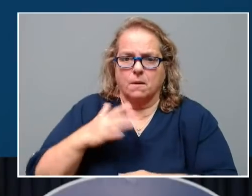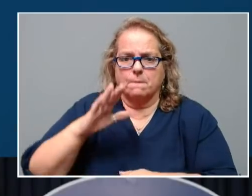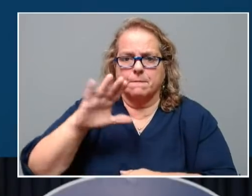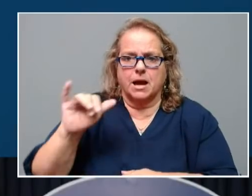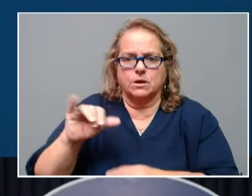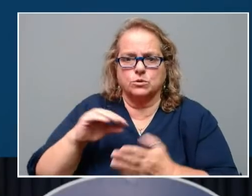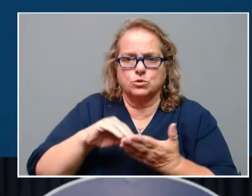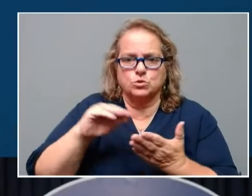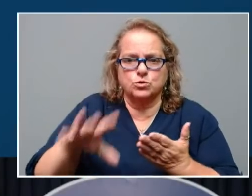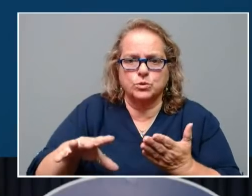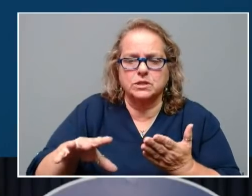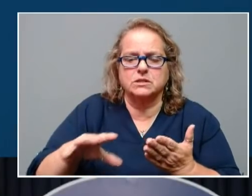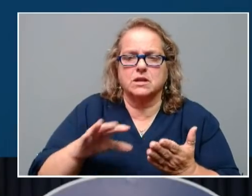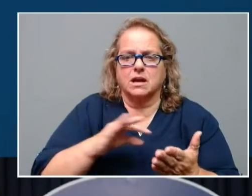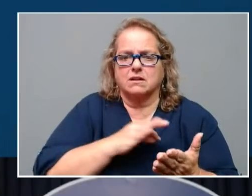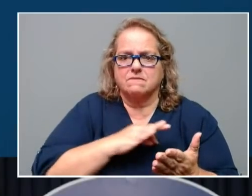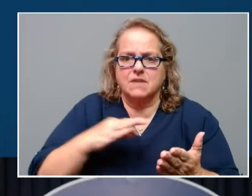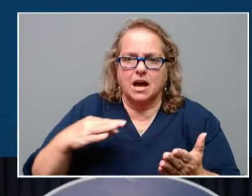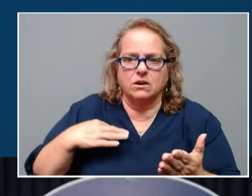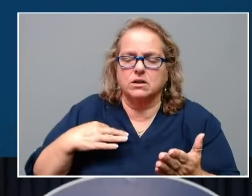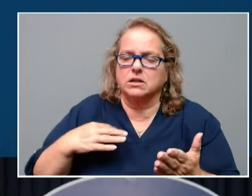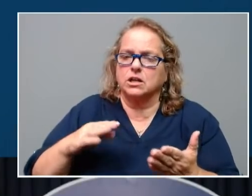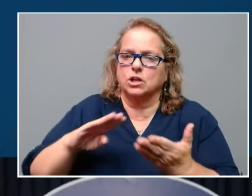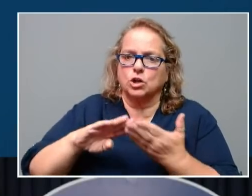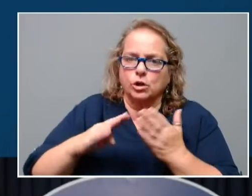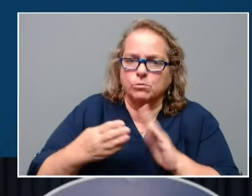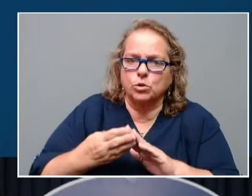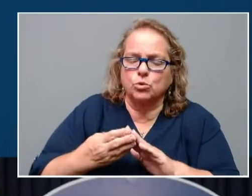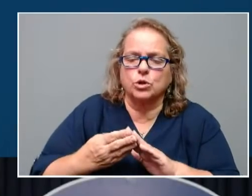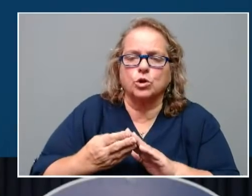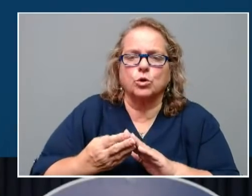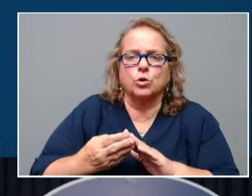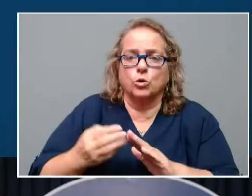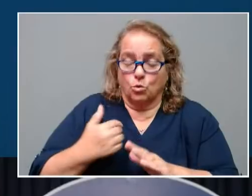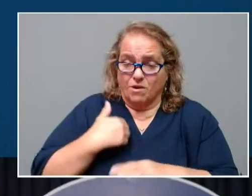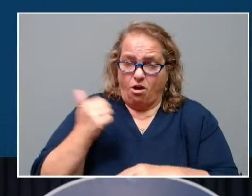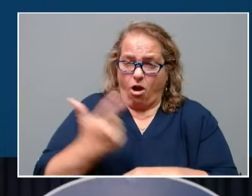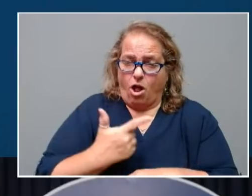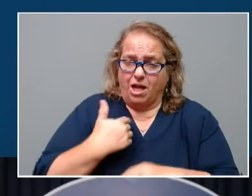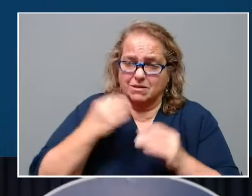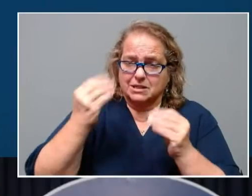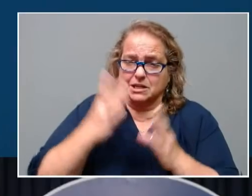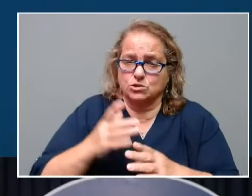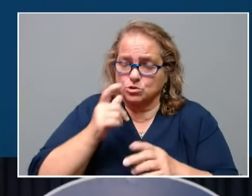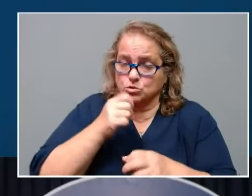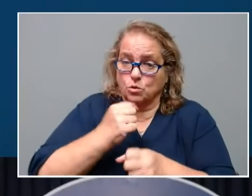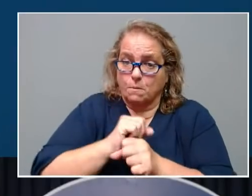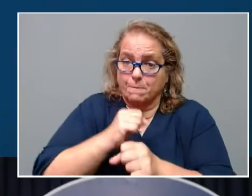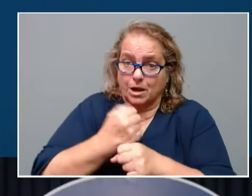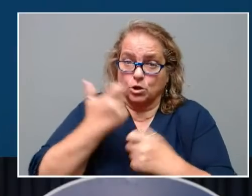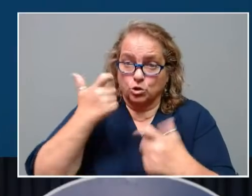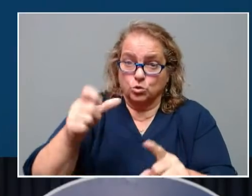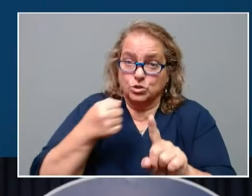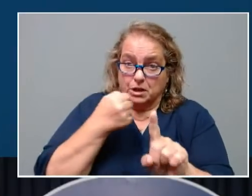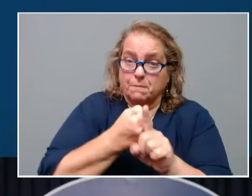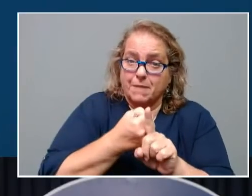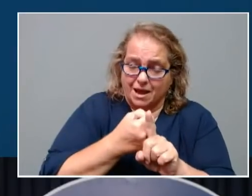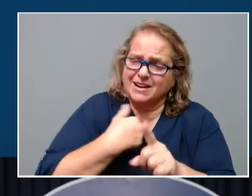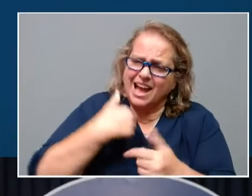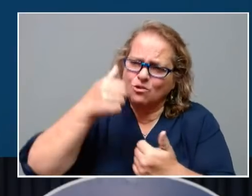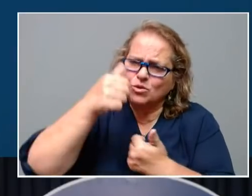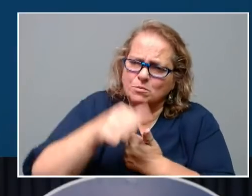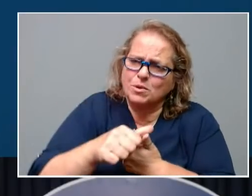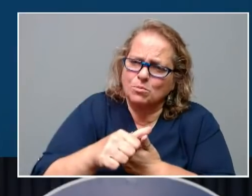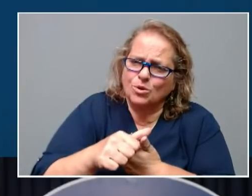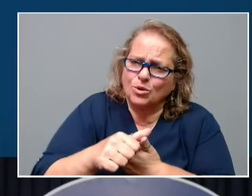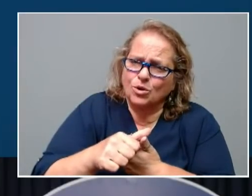community all alike. We've all had teachers that have made a huge impact on us. I remember them, the ones who we